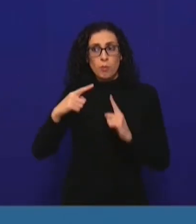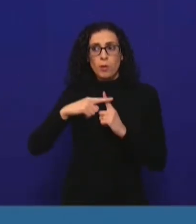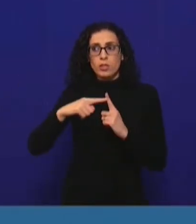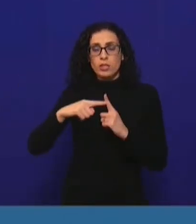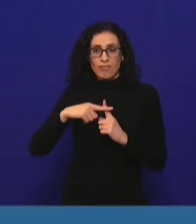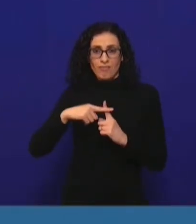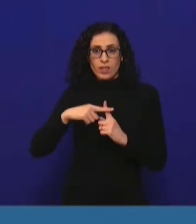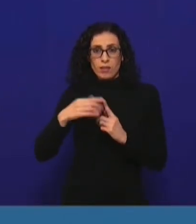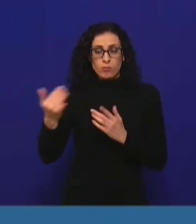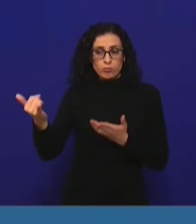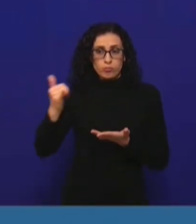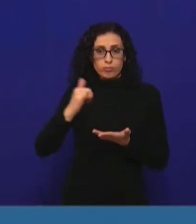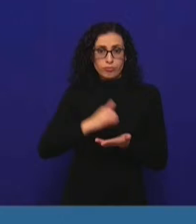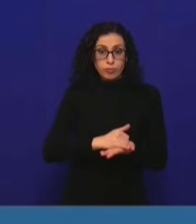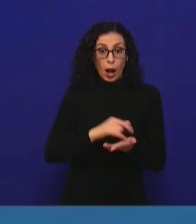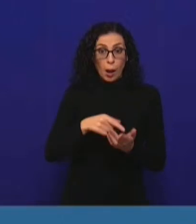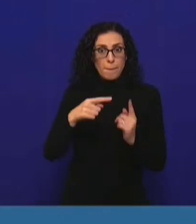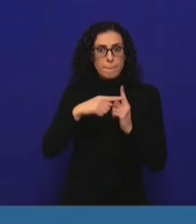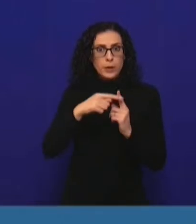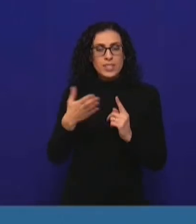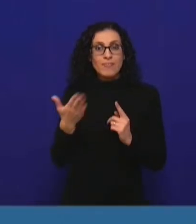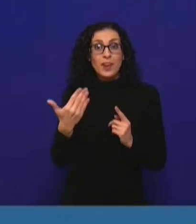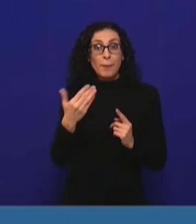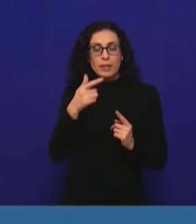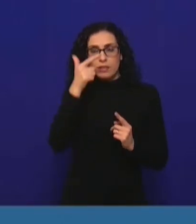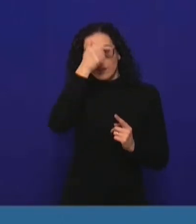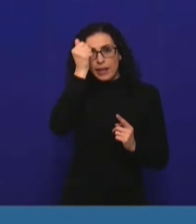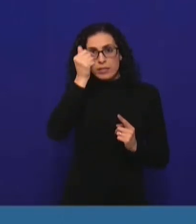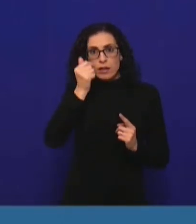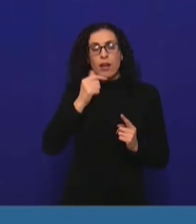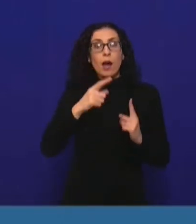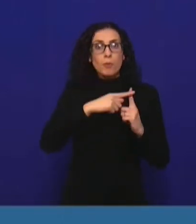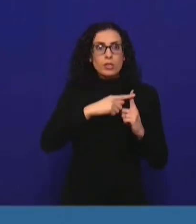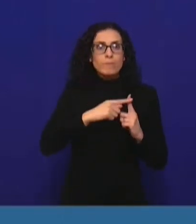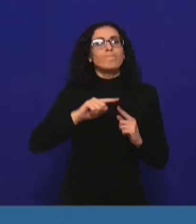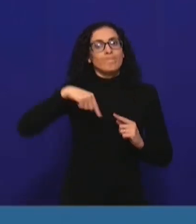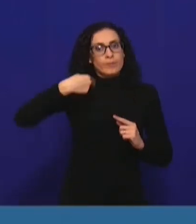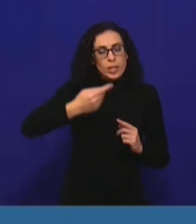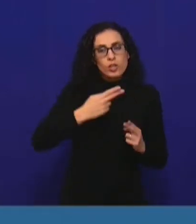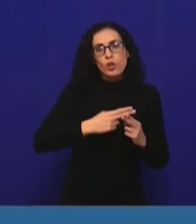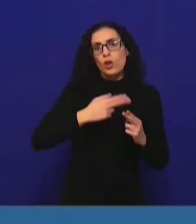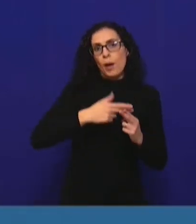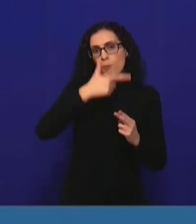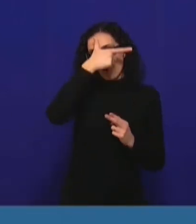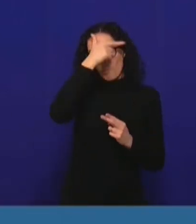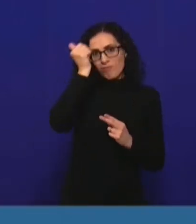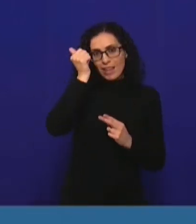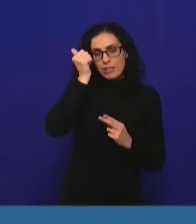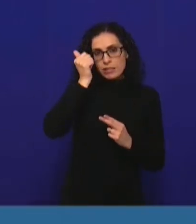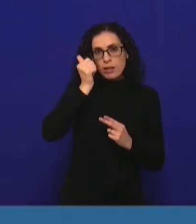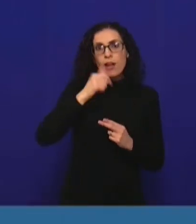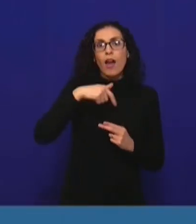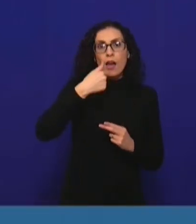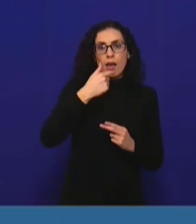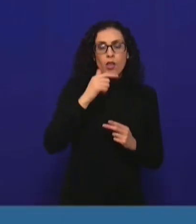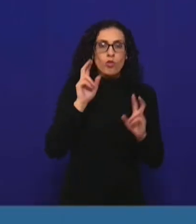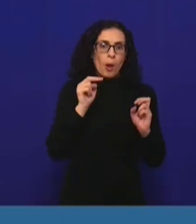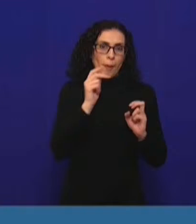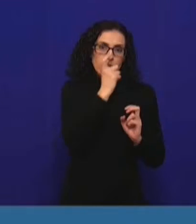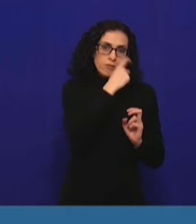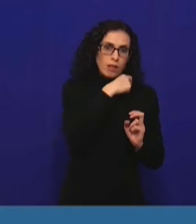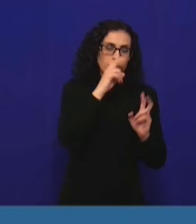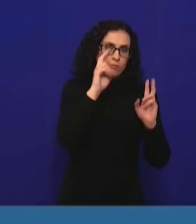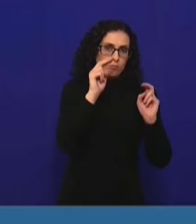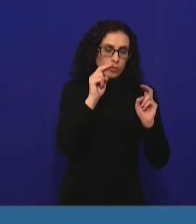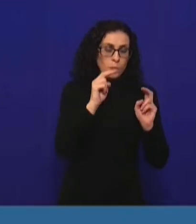pożittivi għal rapid testing fl-aeroport u mbagħad nerġgħu nirrepetulhom PCR u dawk li jkunu pożittivi għal PCR